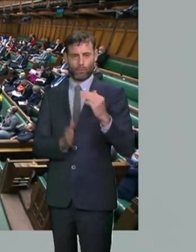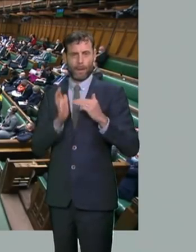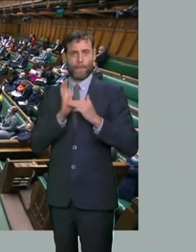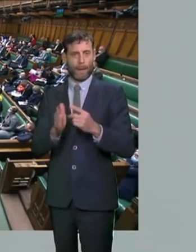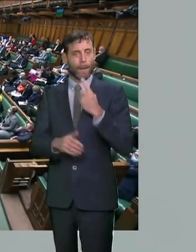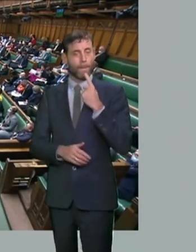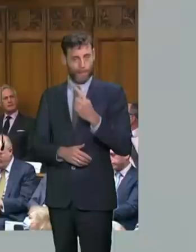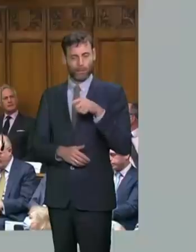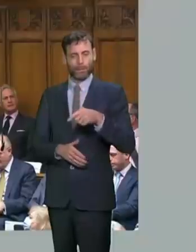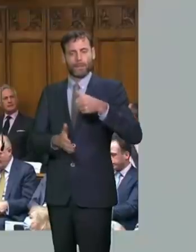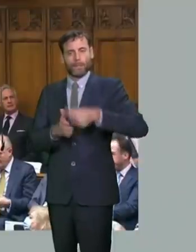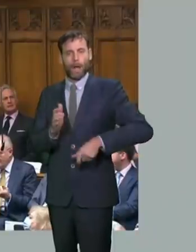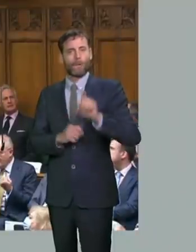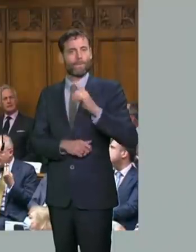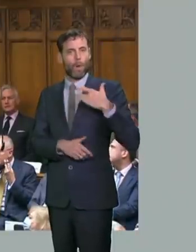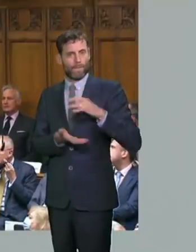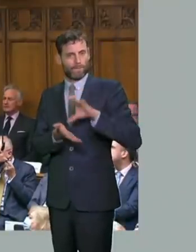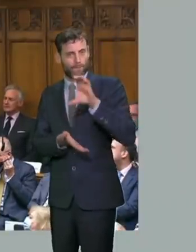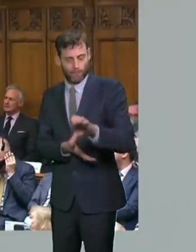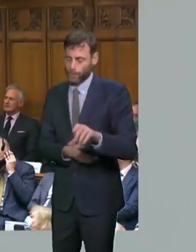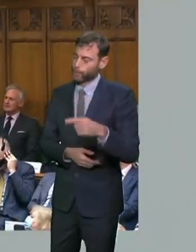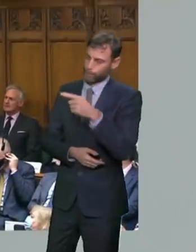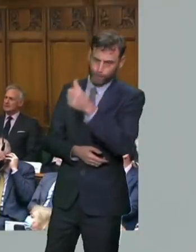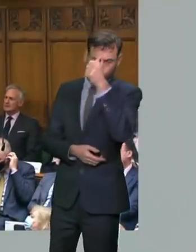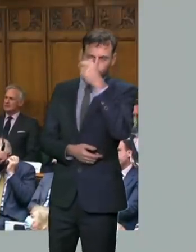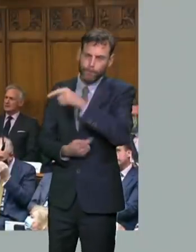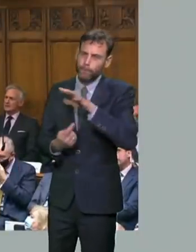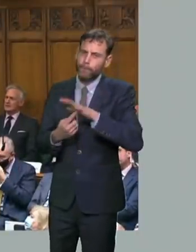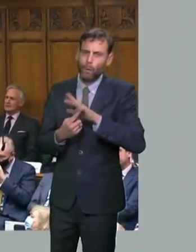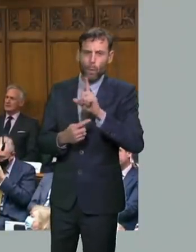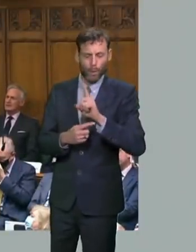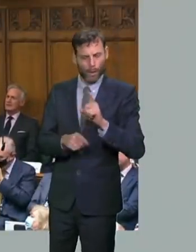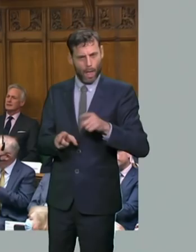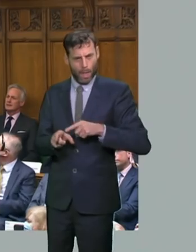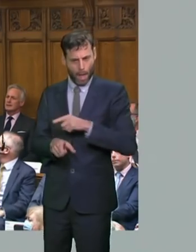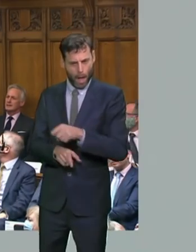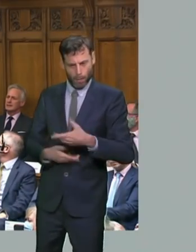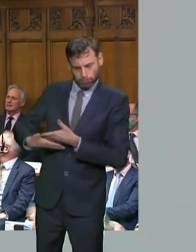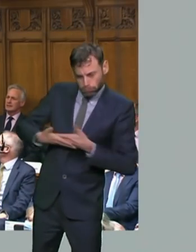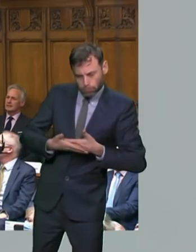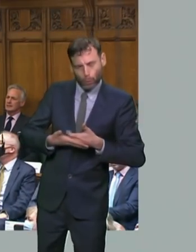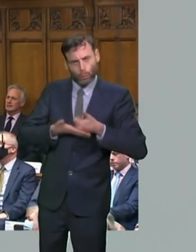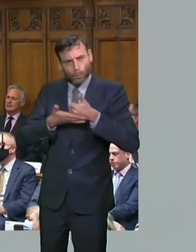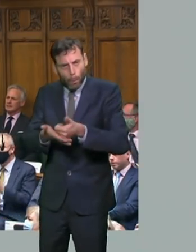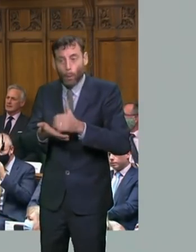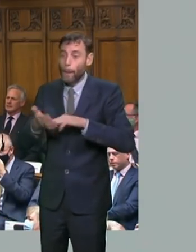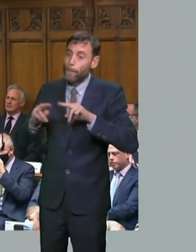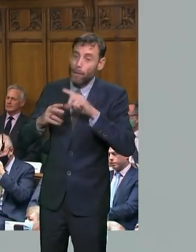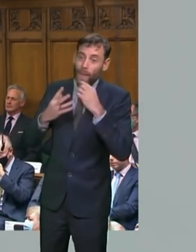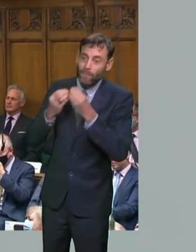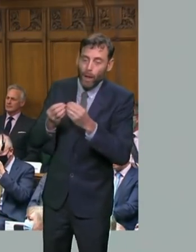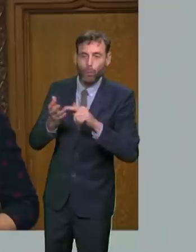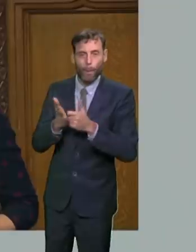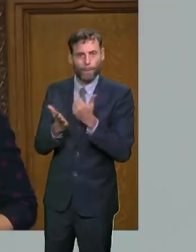announced in the budget. And my right honourable friend knows from personal experience how important those early years are, whether that's parenting advice, access to healthcare,